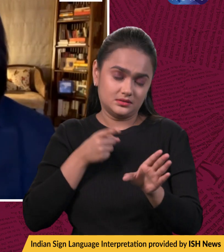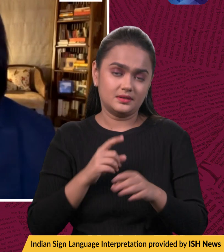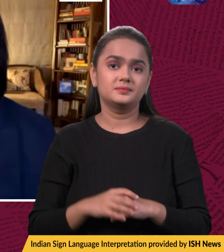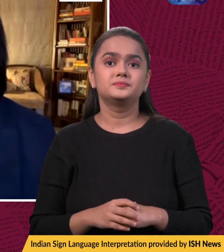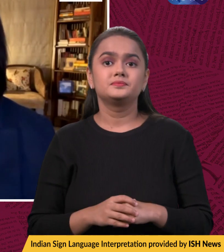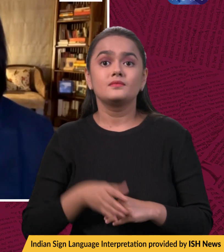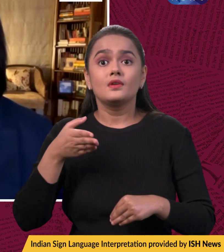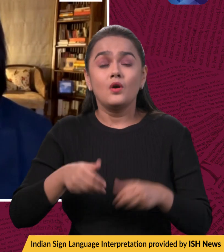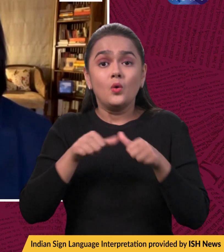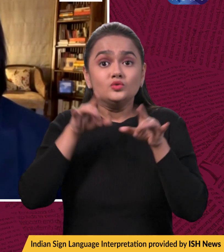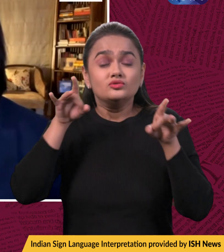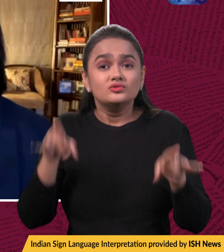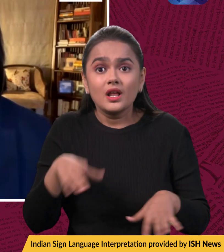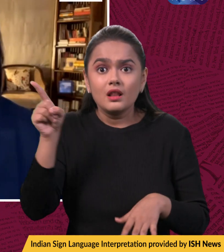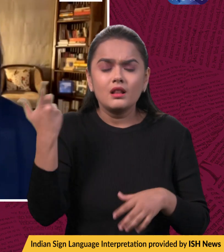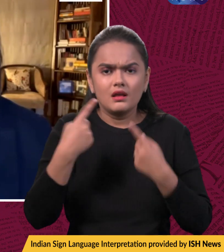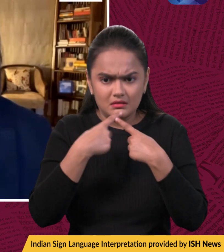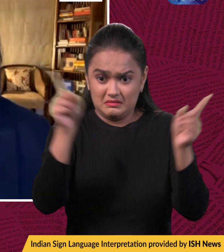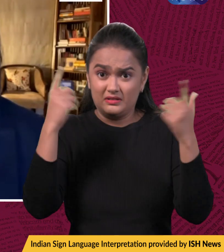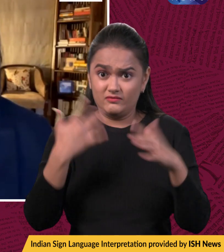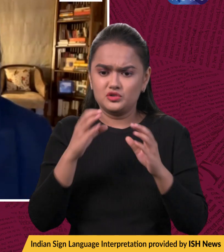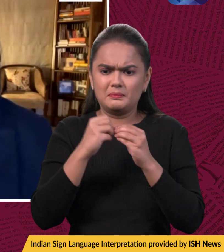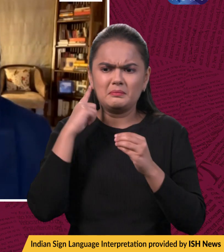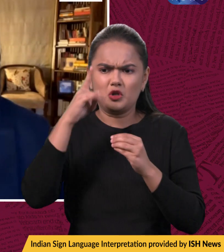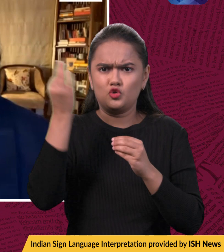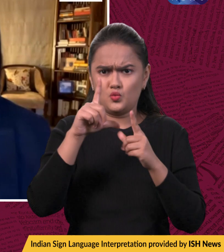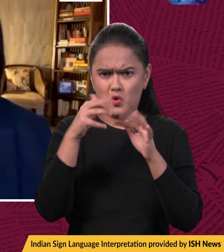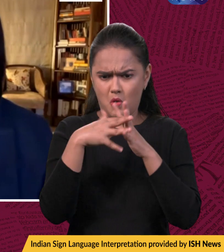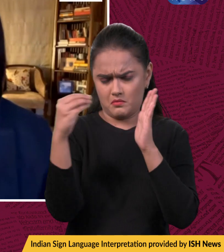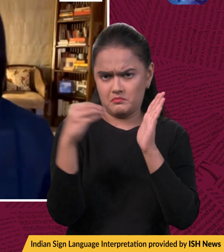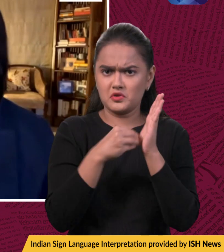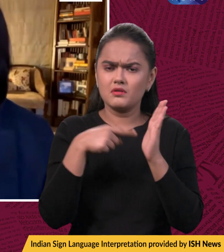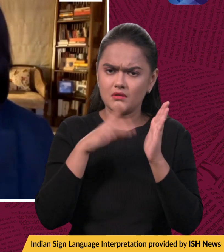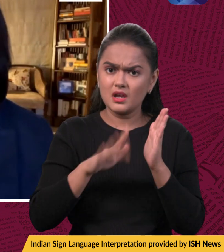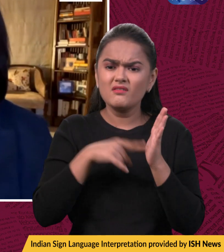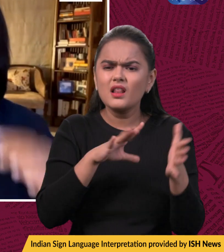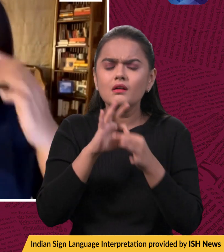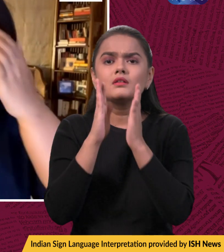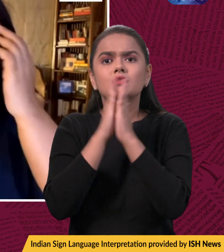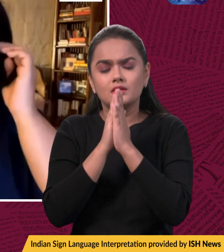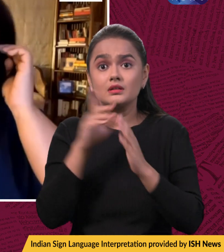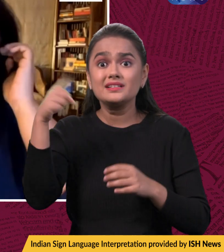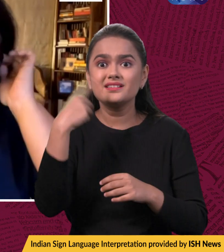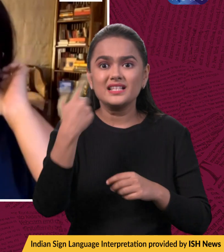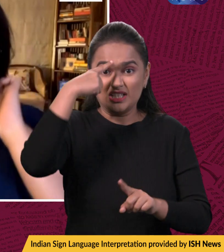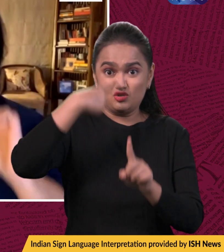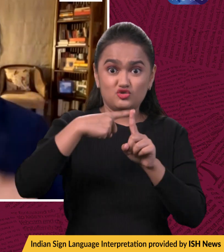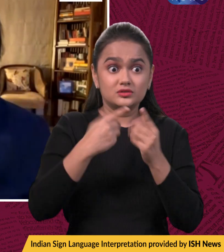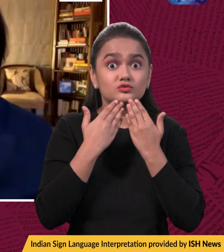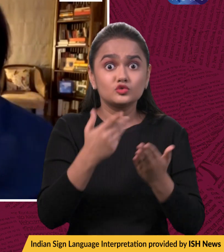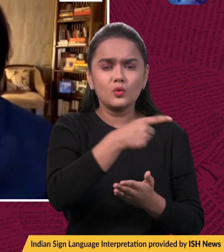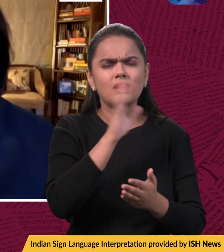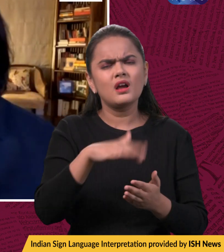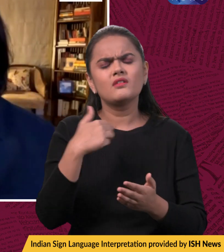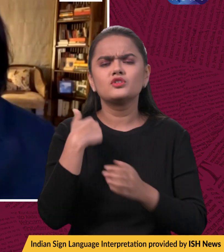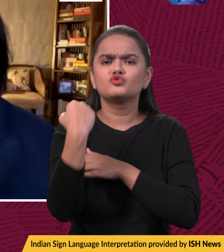Australia has introduced what it calls a religious discrimination bill, which will allow Catholic schools the